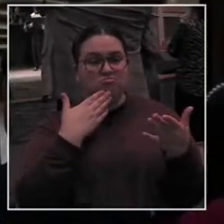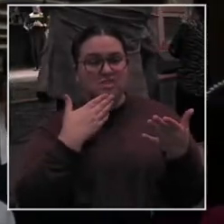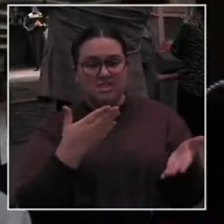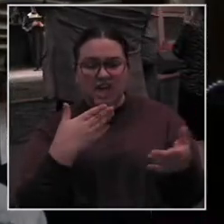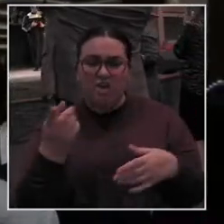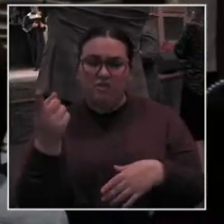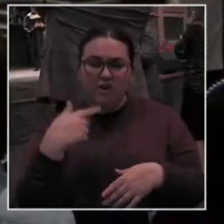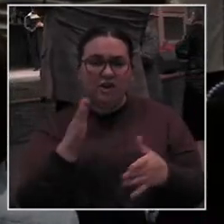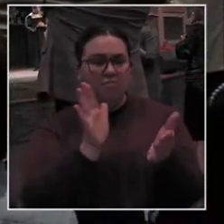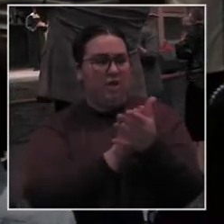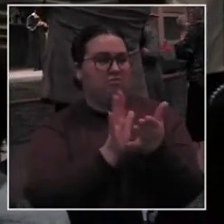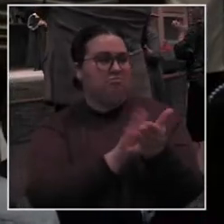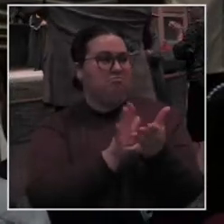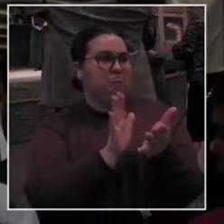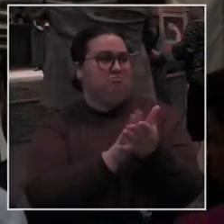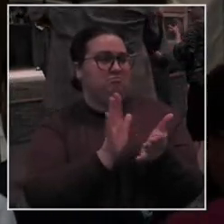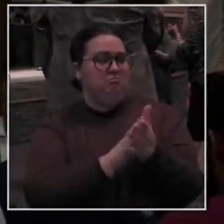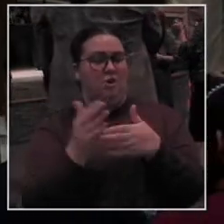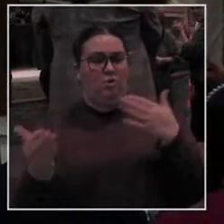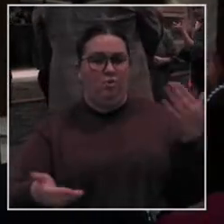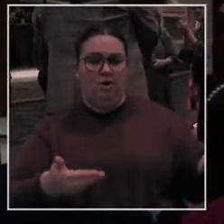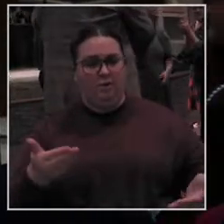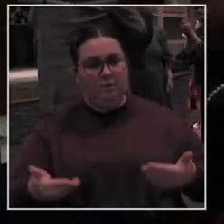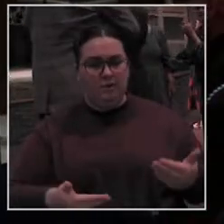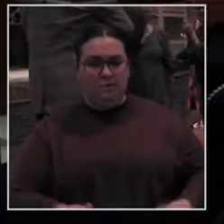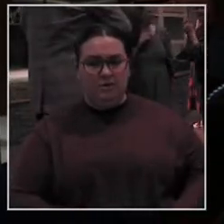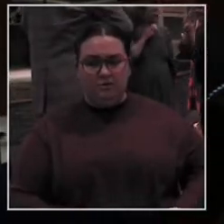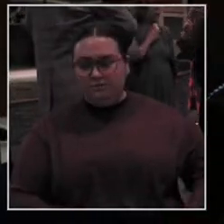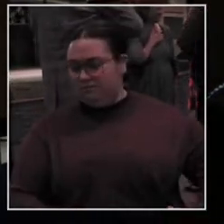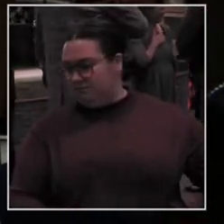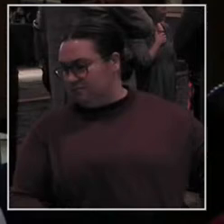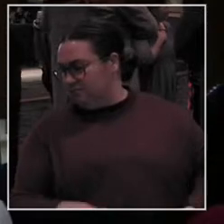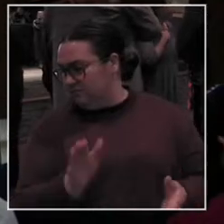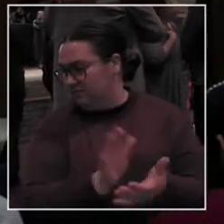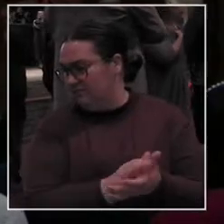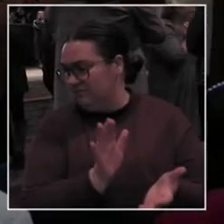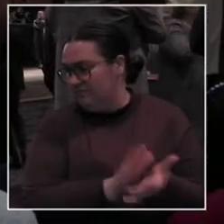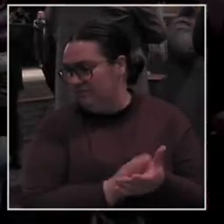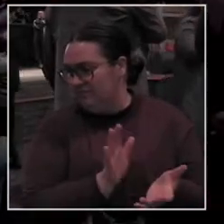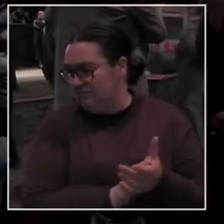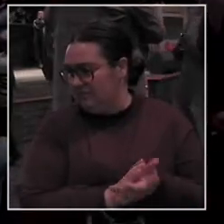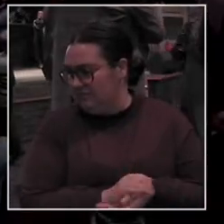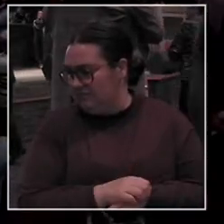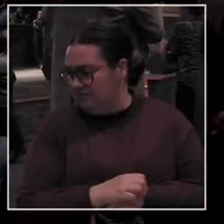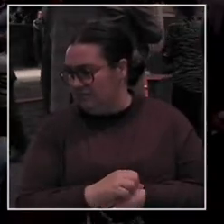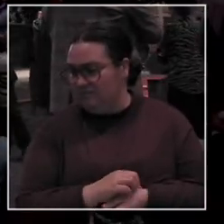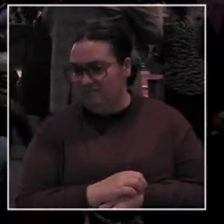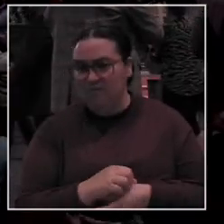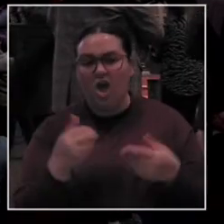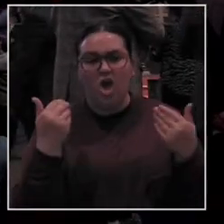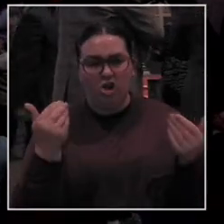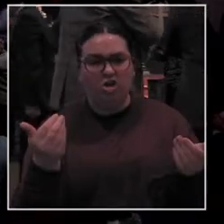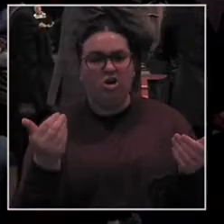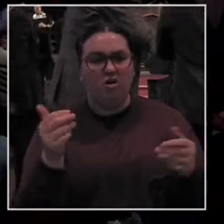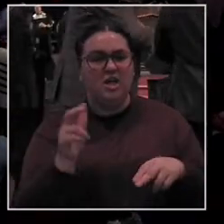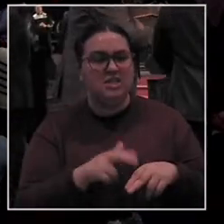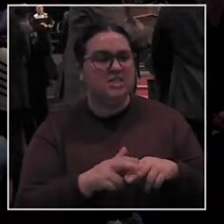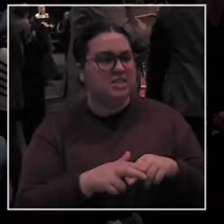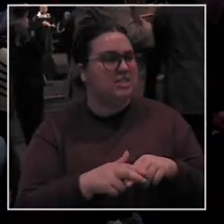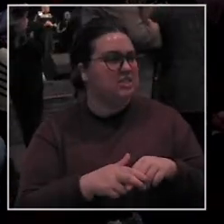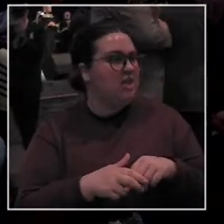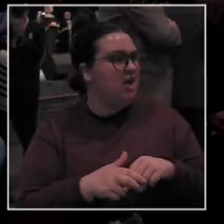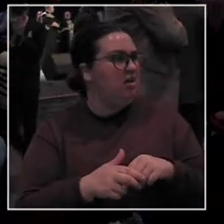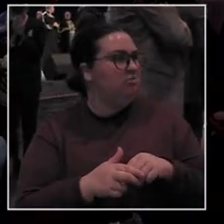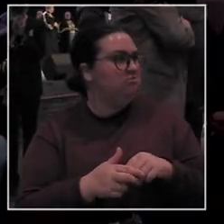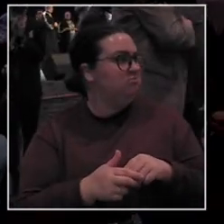welcome? So glad you are here. As you make your way back to your seat, shake a couple